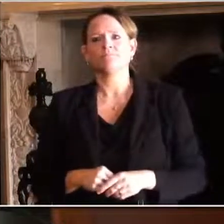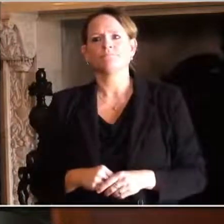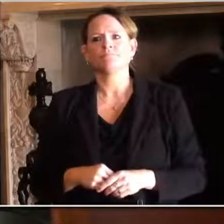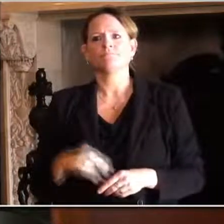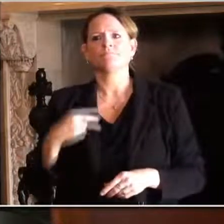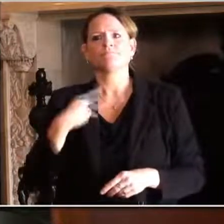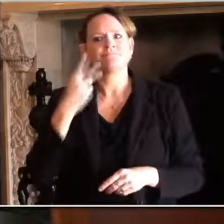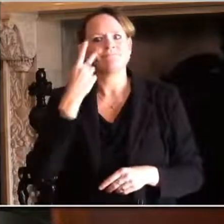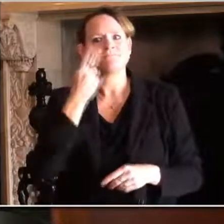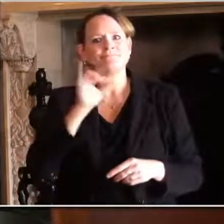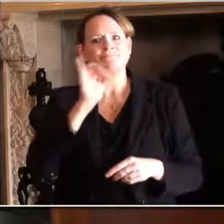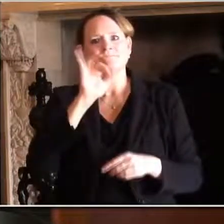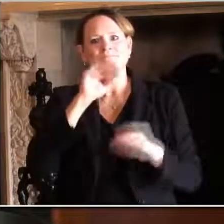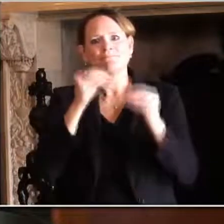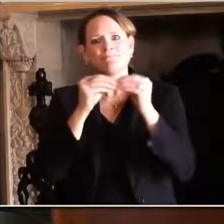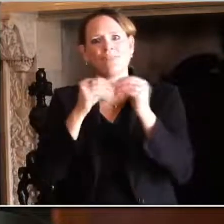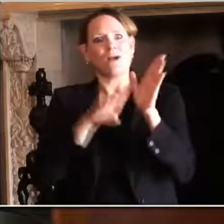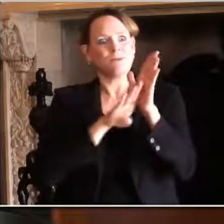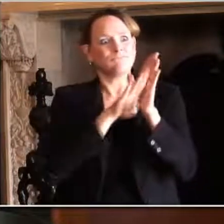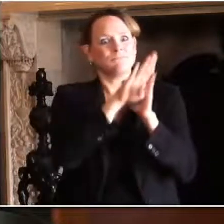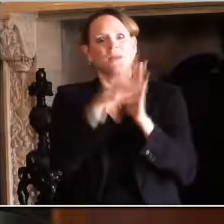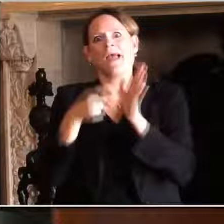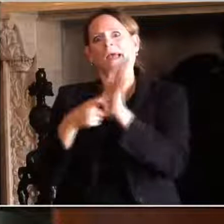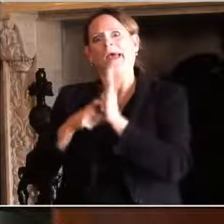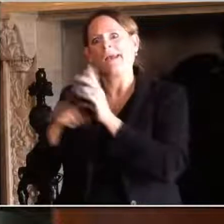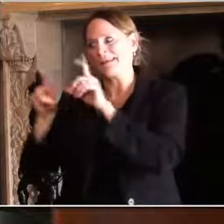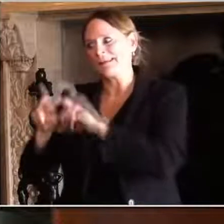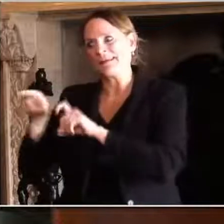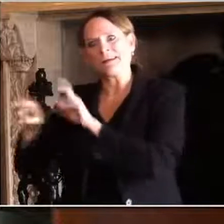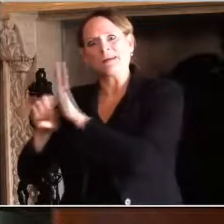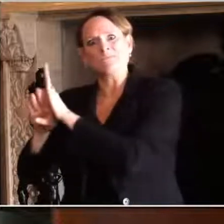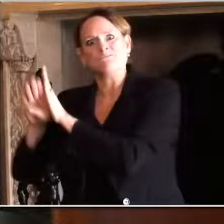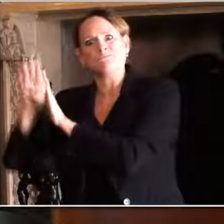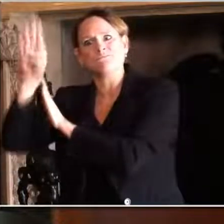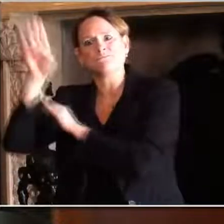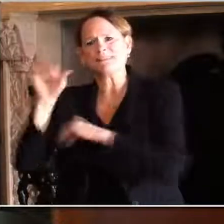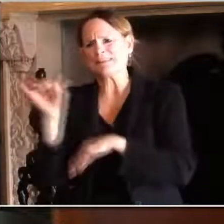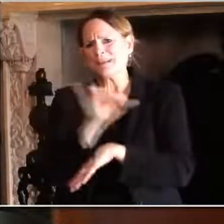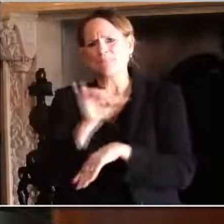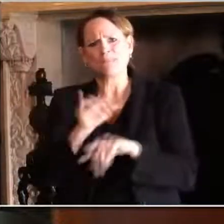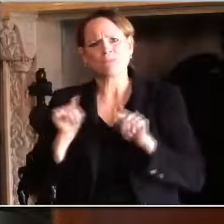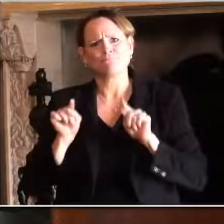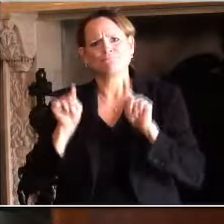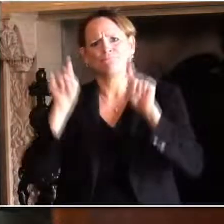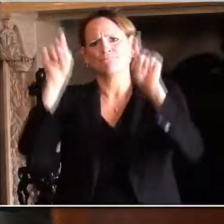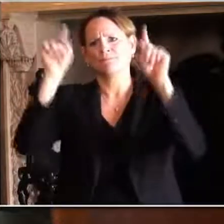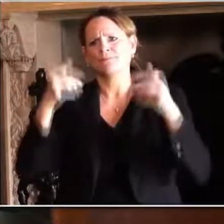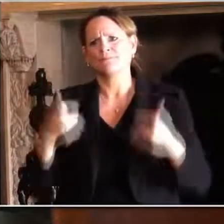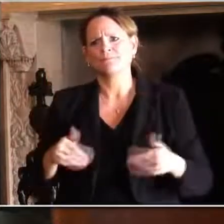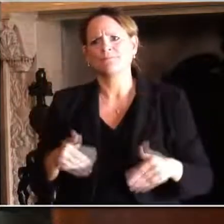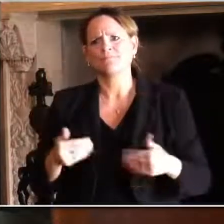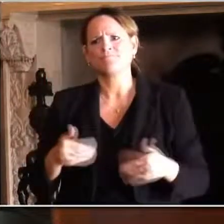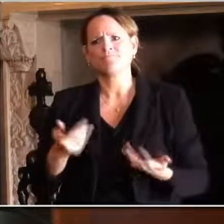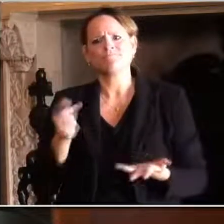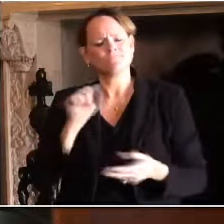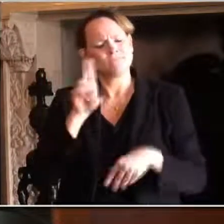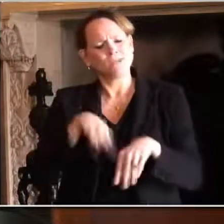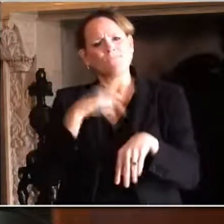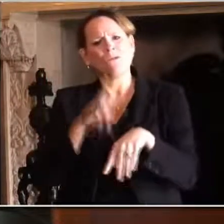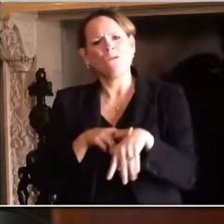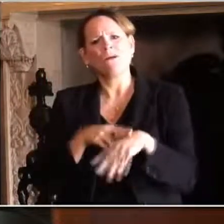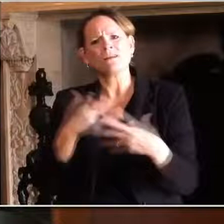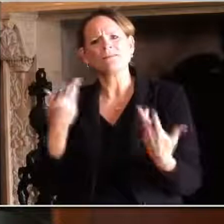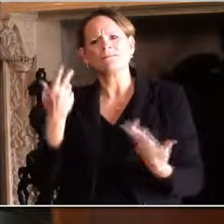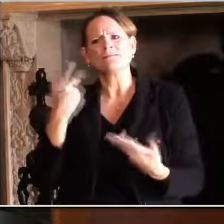testing, which makes perfect and logical sense when you're seeing an increase in the number of positive cases, that additional people